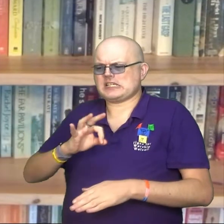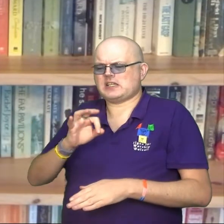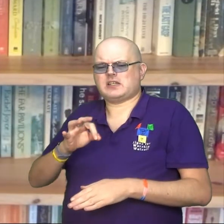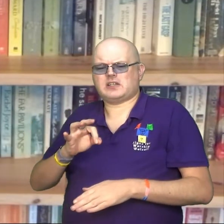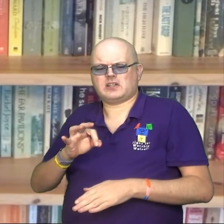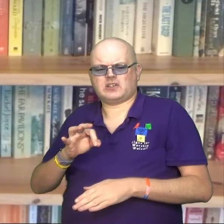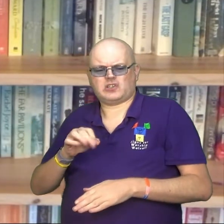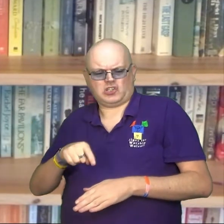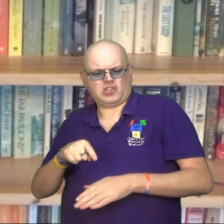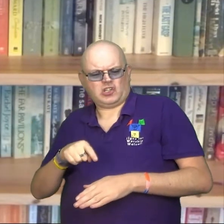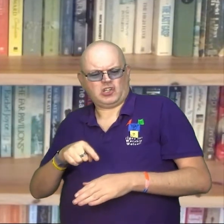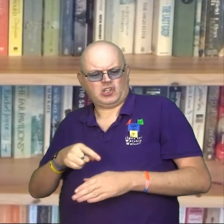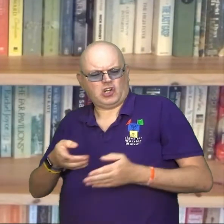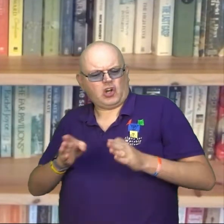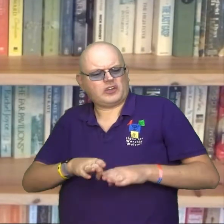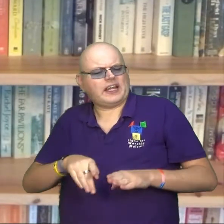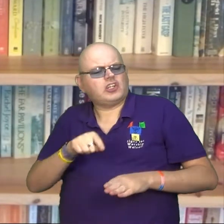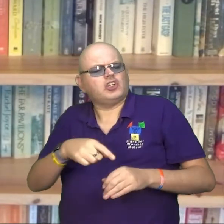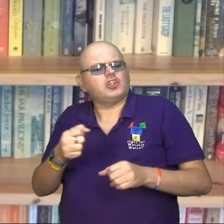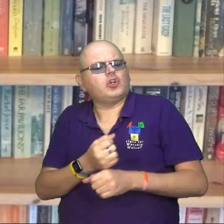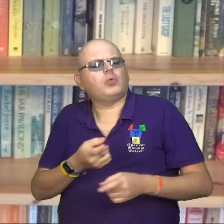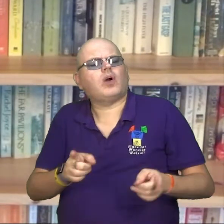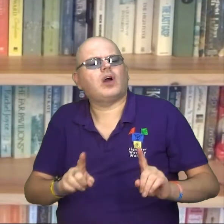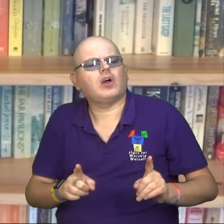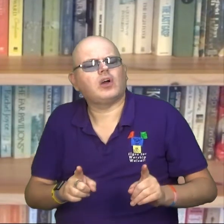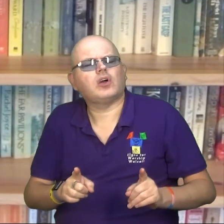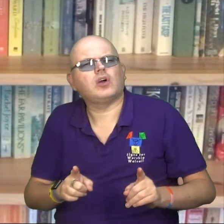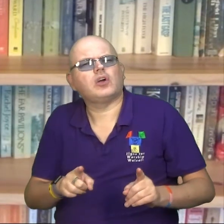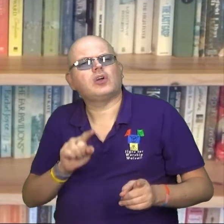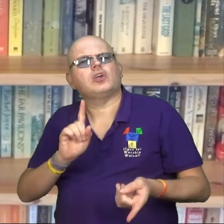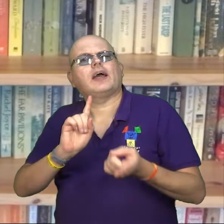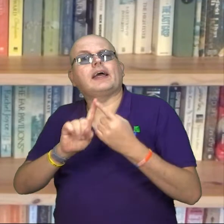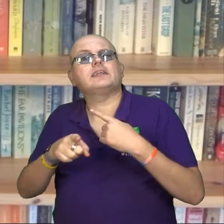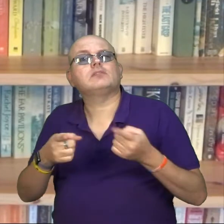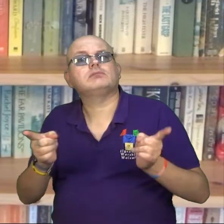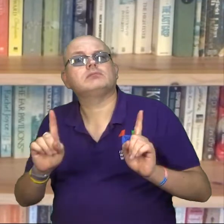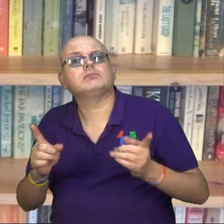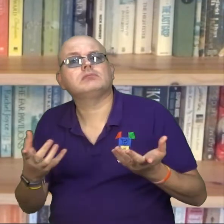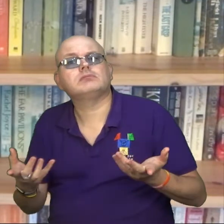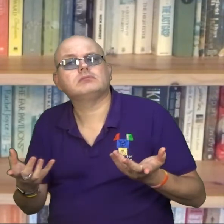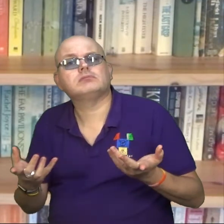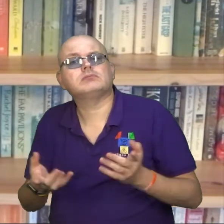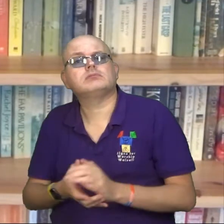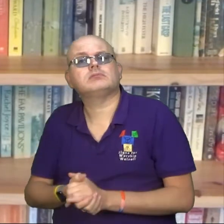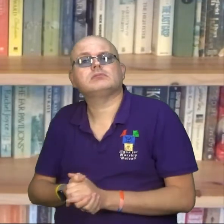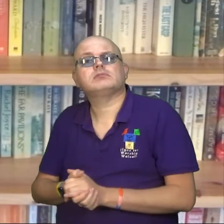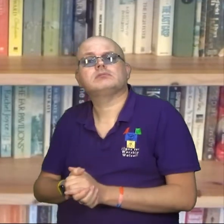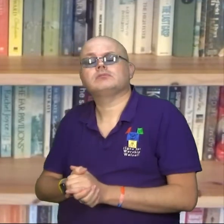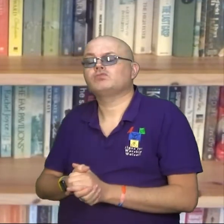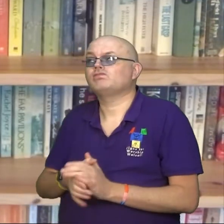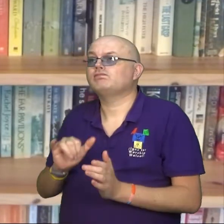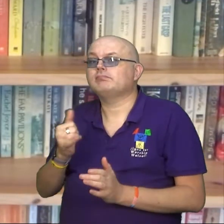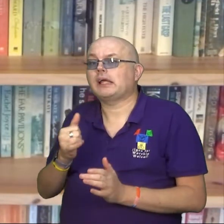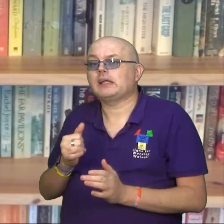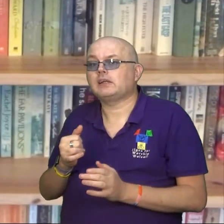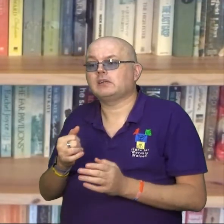question, what did you do during lockdown? How will you answer? We could choose to